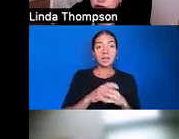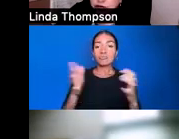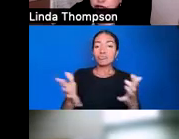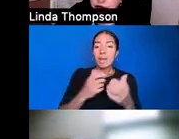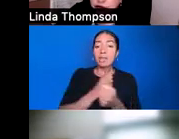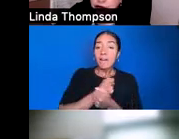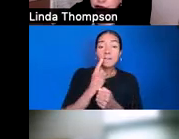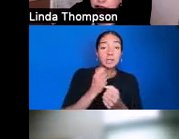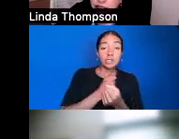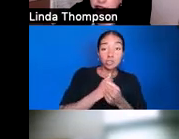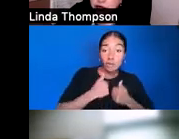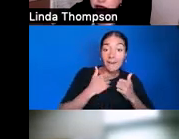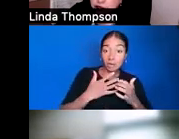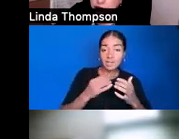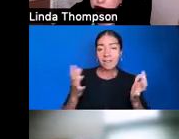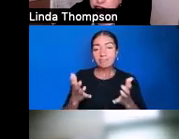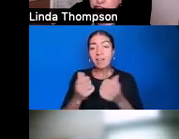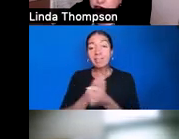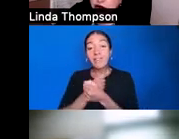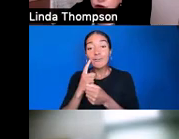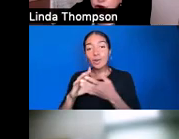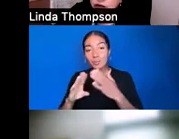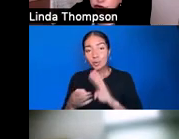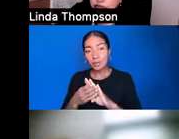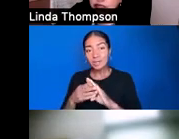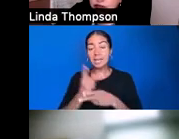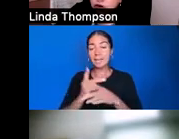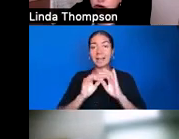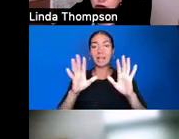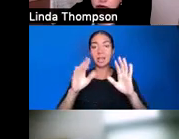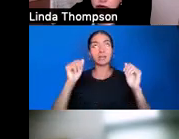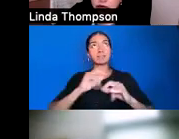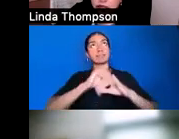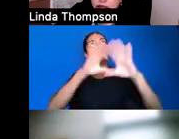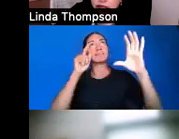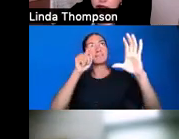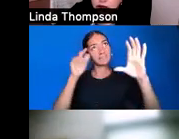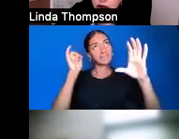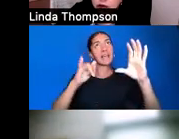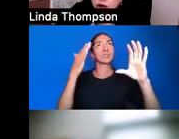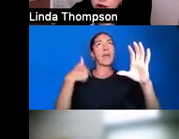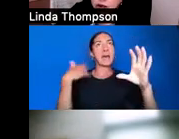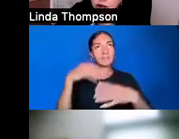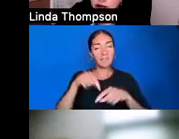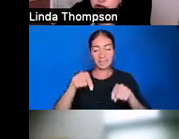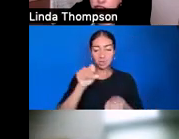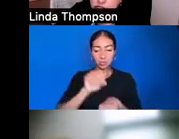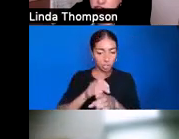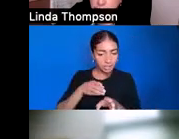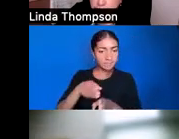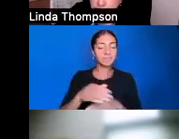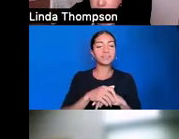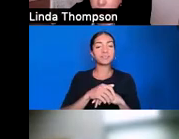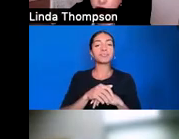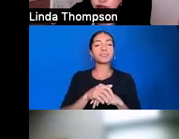for community, to keep a clear vision of why you do this work. We want to have